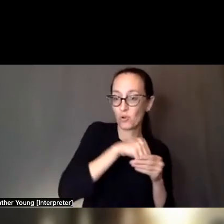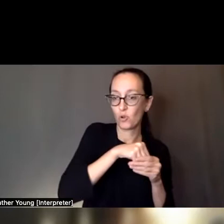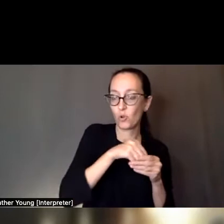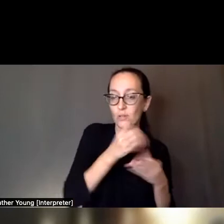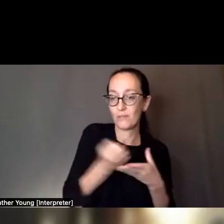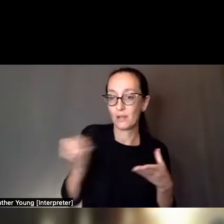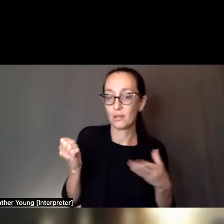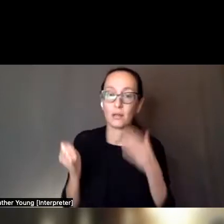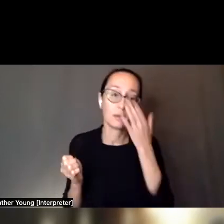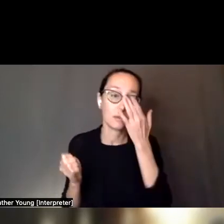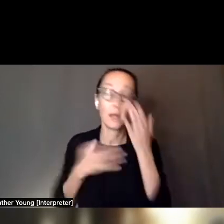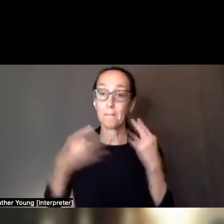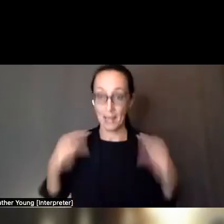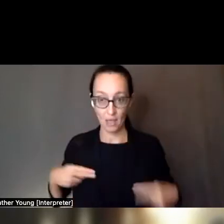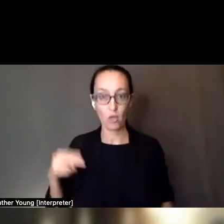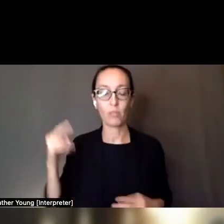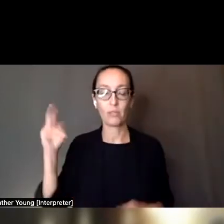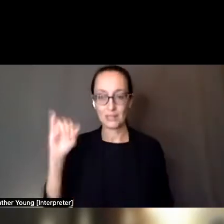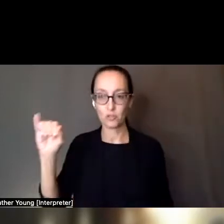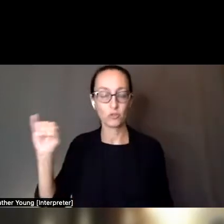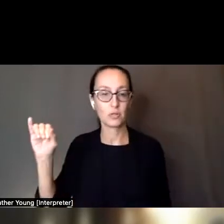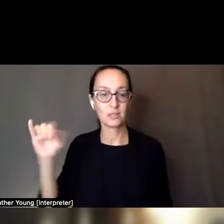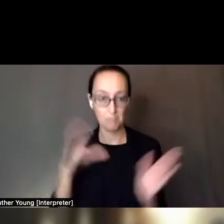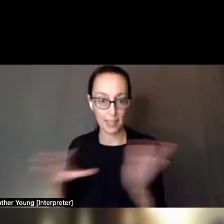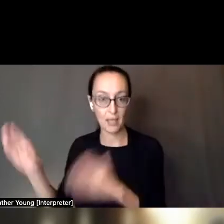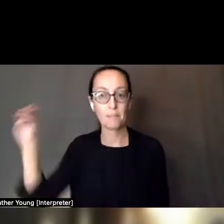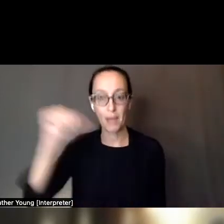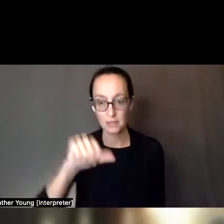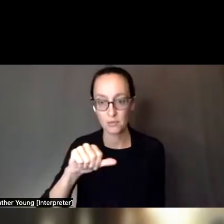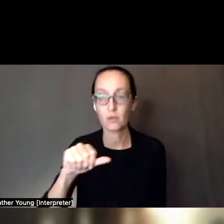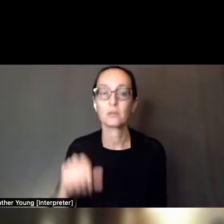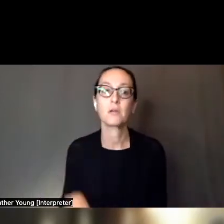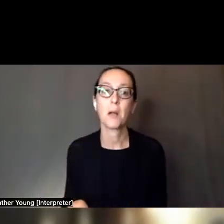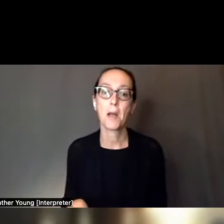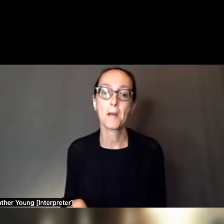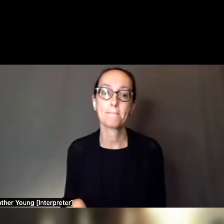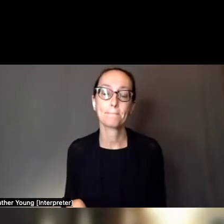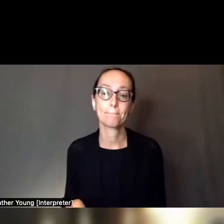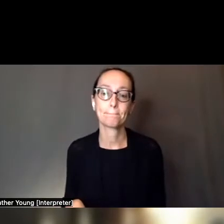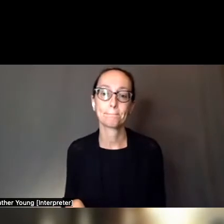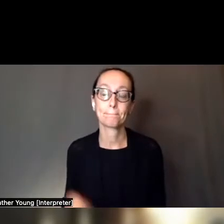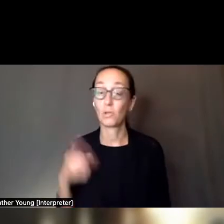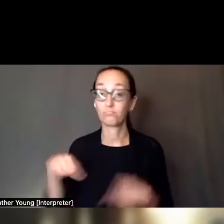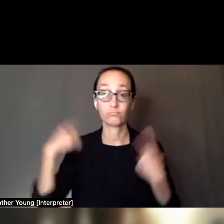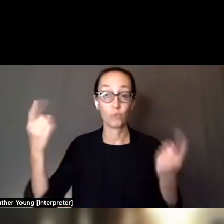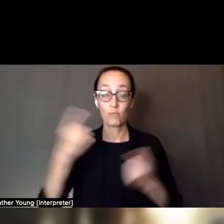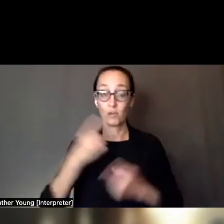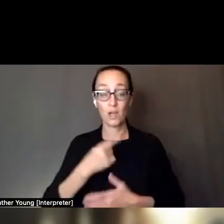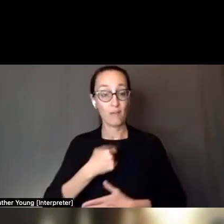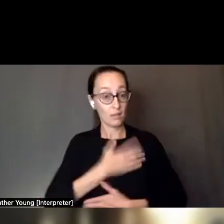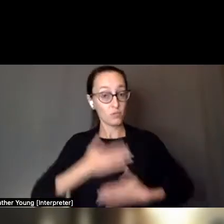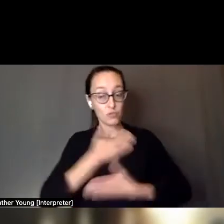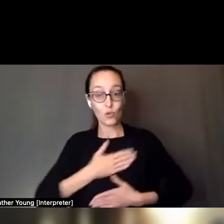covered by my health insurance plan. And so over time, I've enjoyed improved